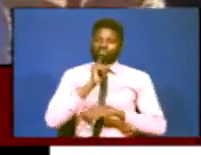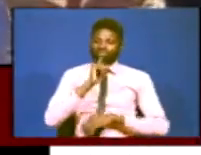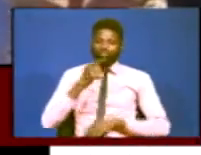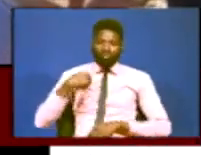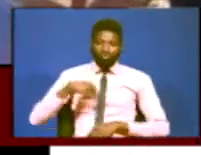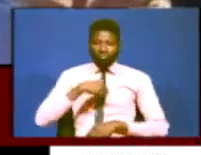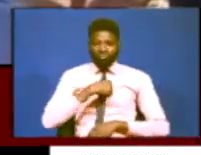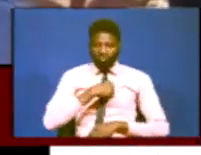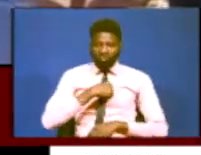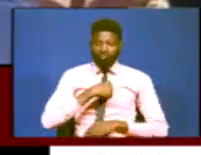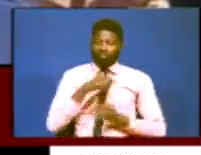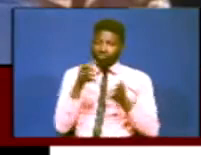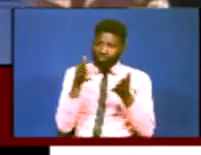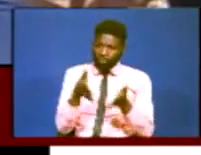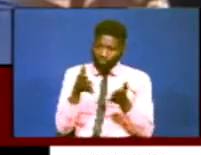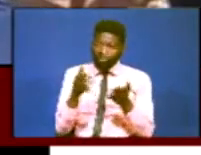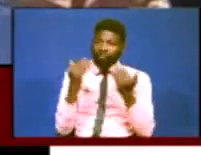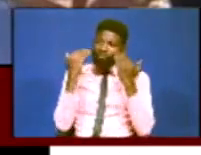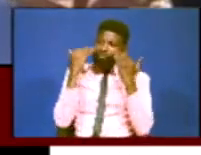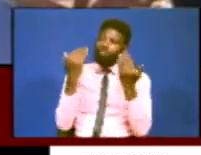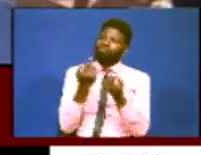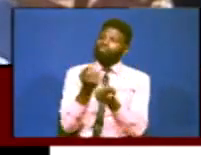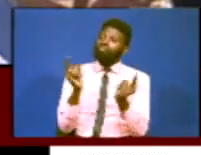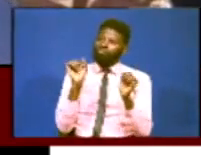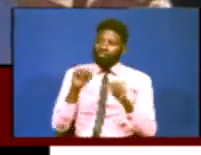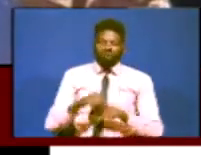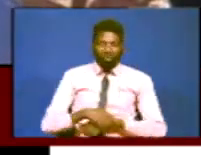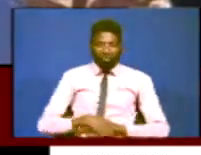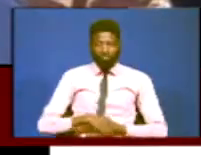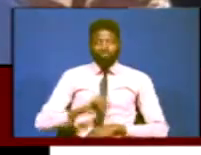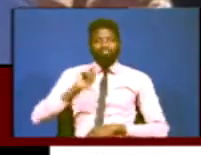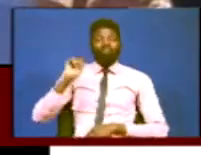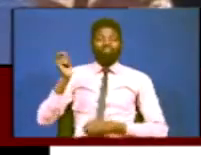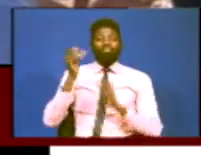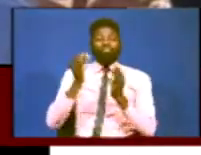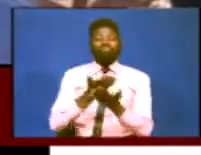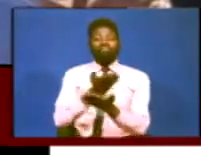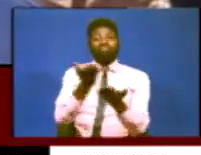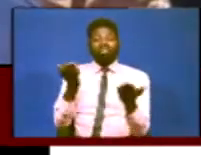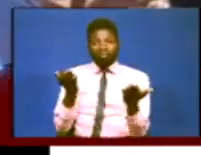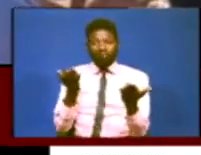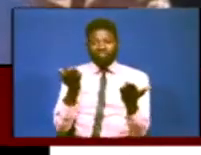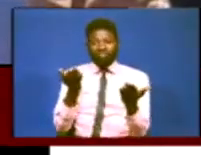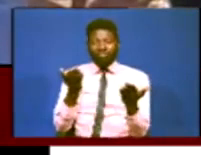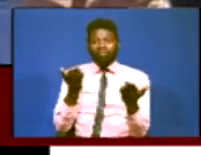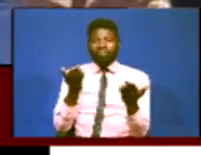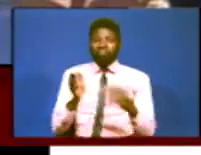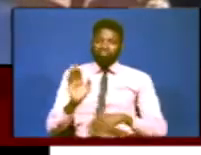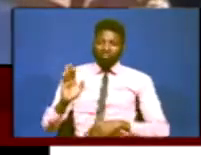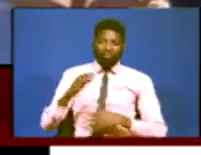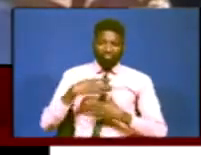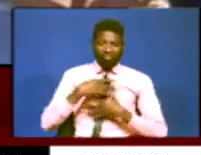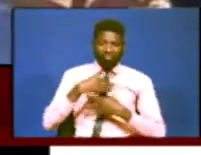evident for all to see. The interests of Kenyans are not to be infringed without